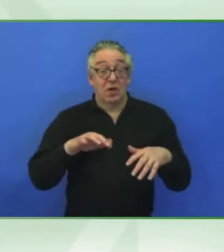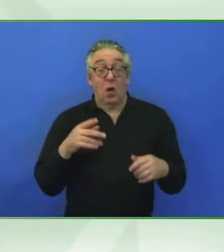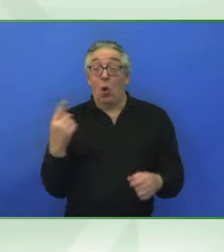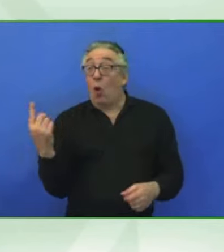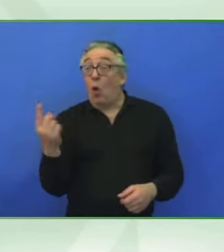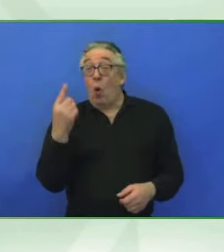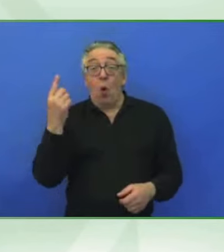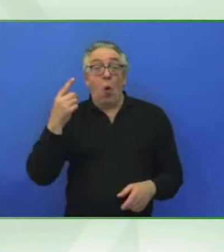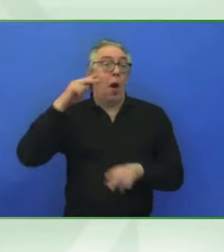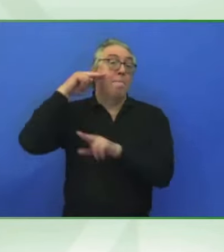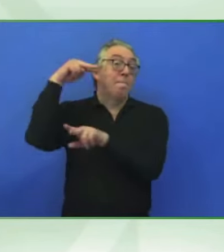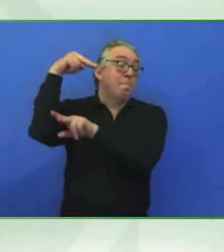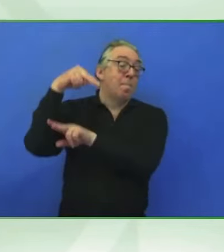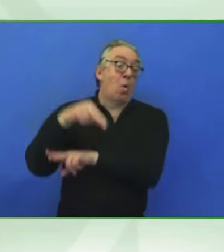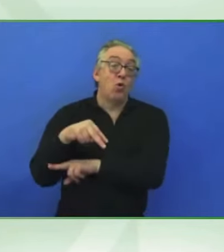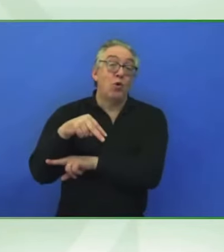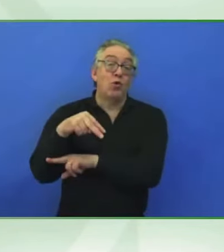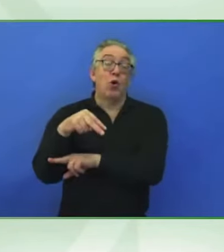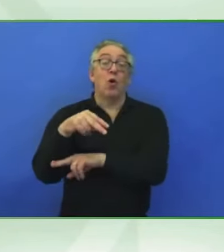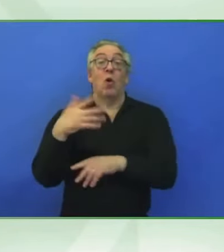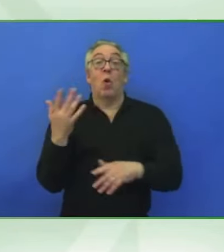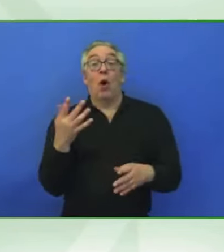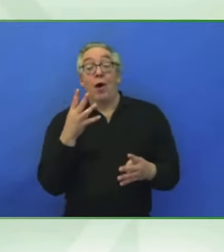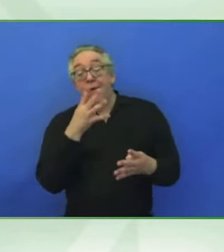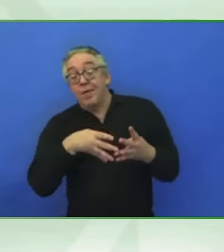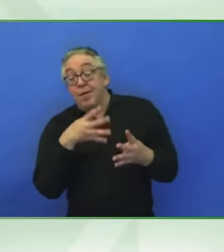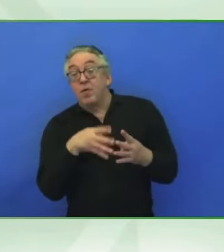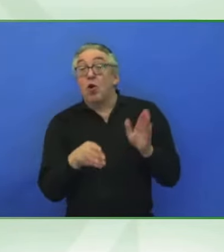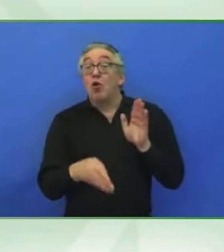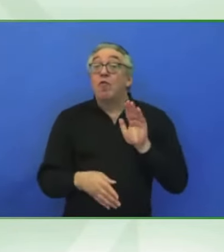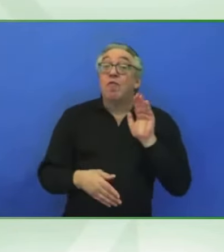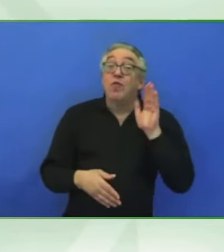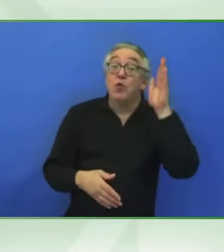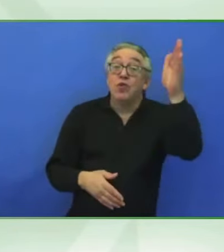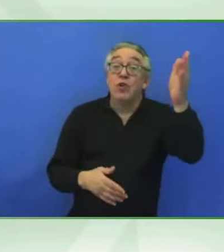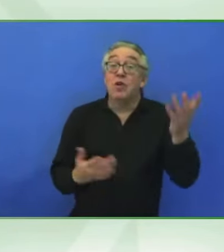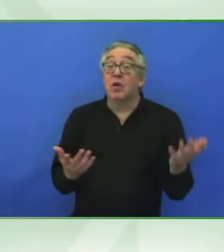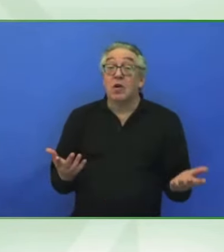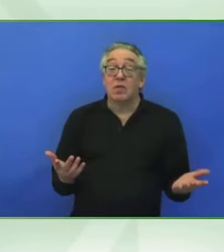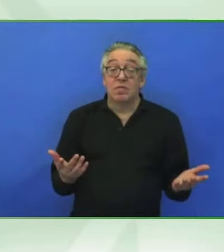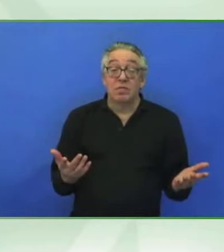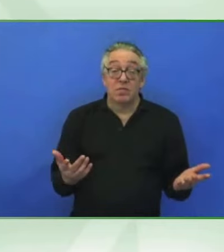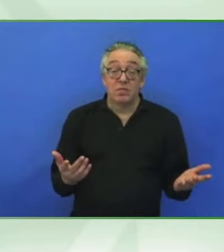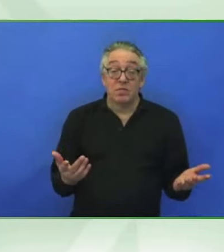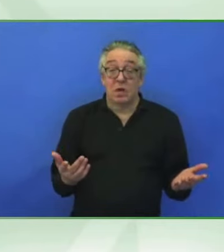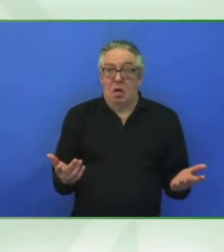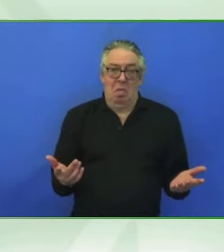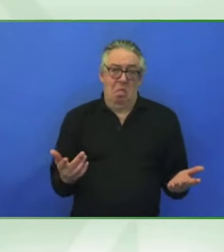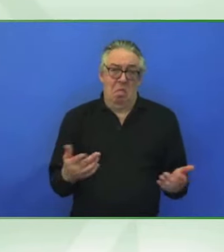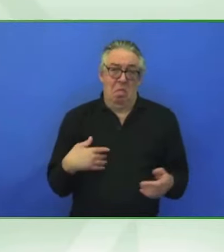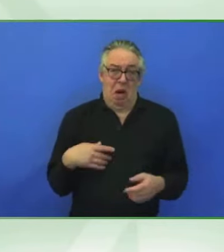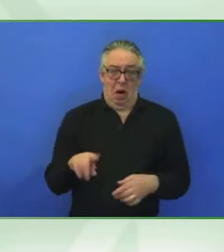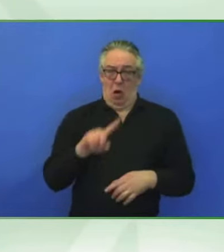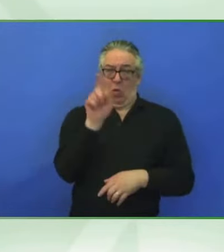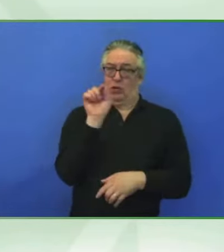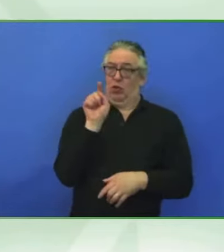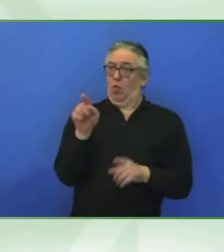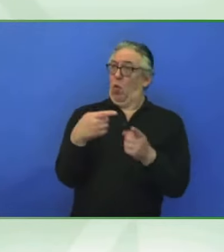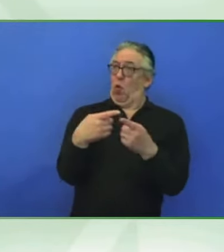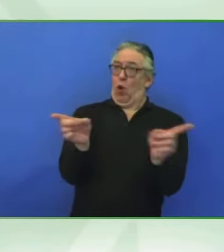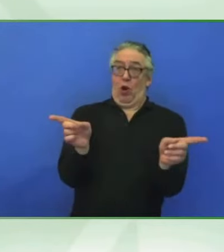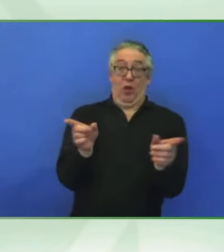going forward, these projects by the... So I suppose it's a general question to all the